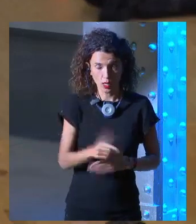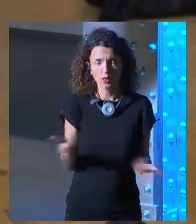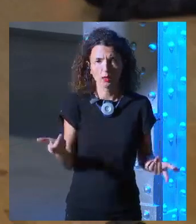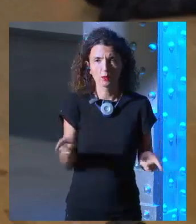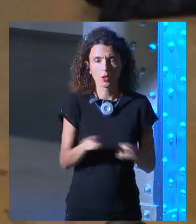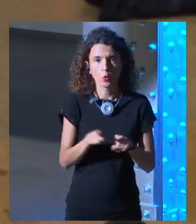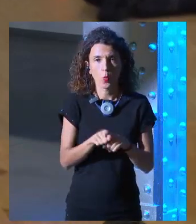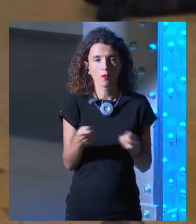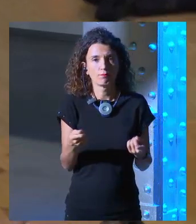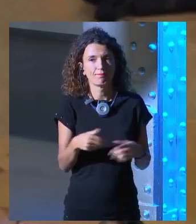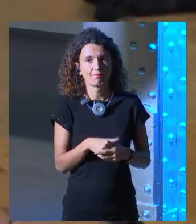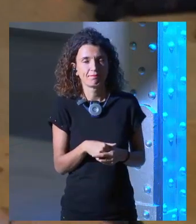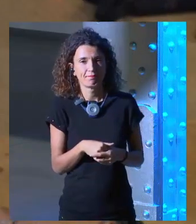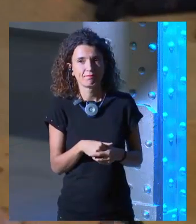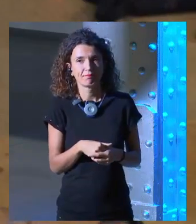here today,